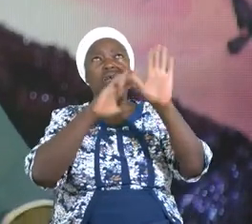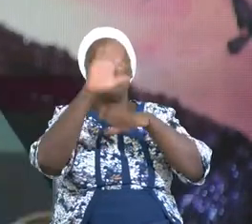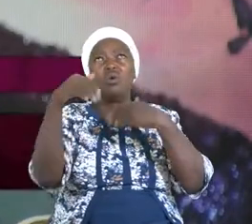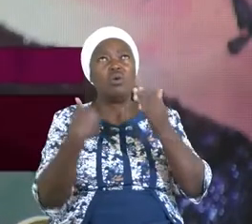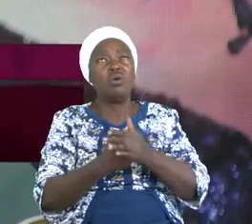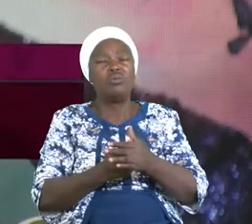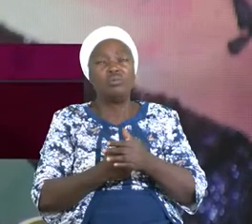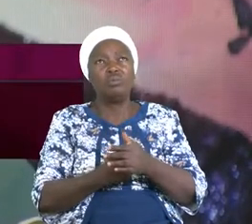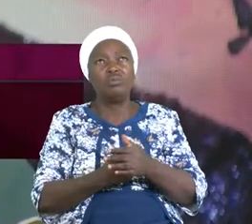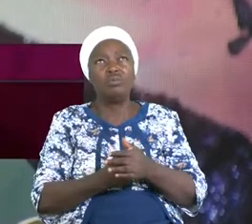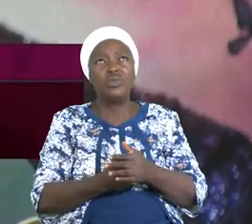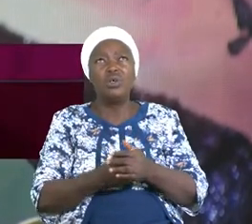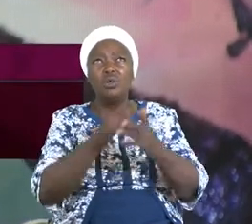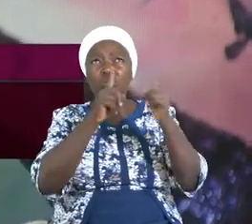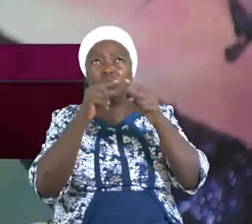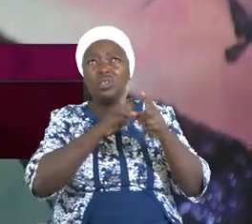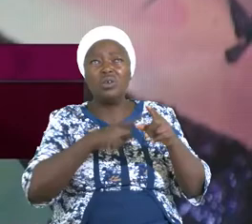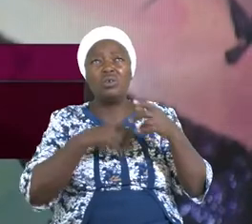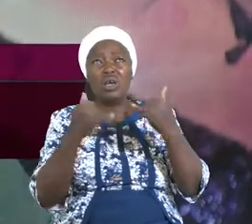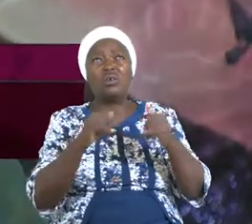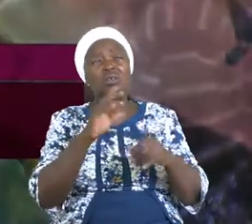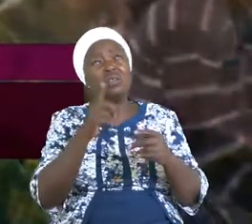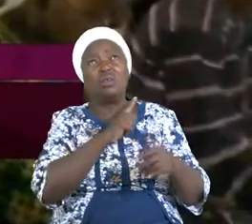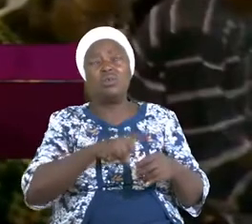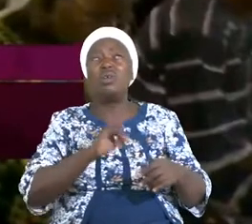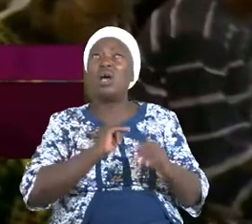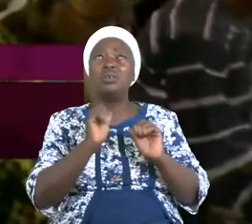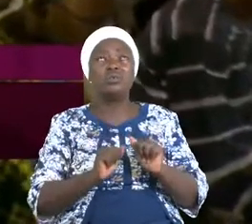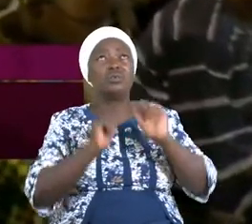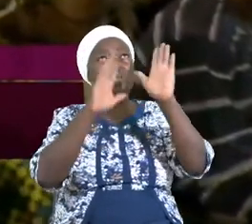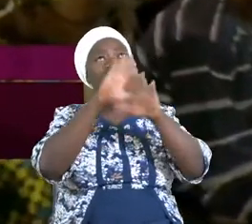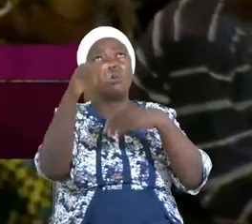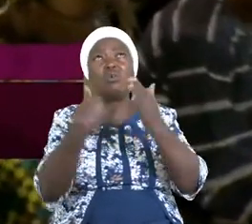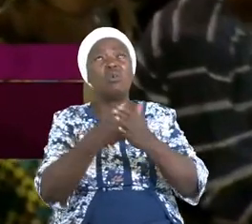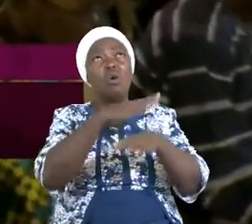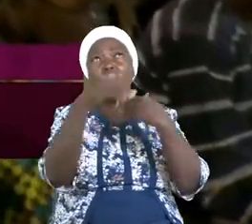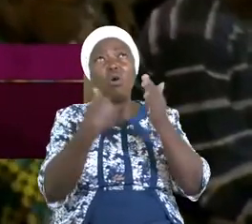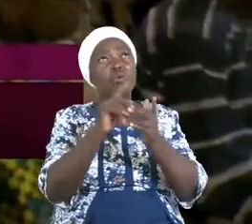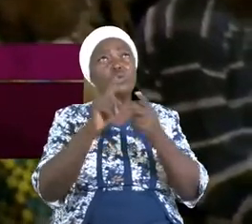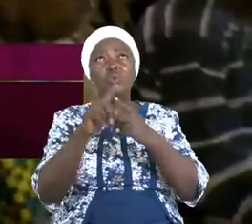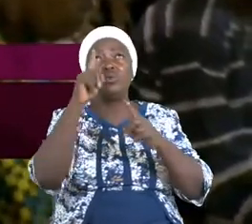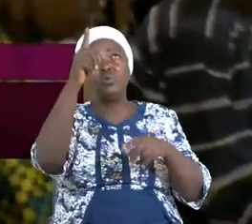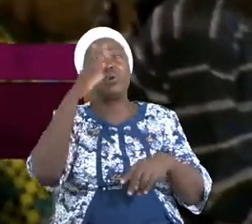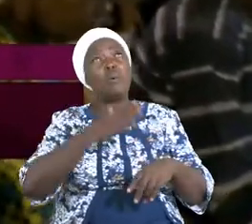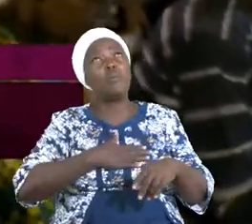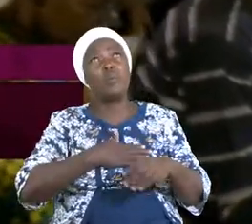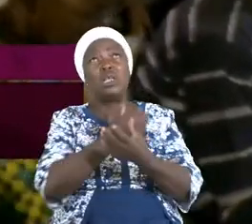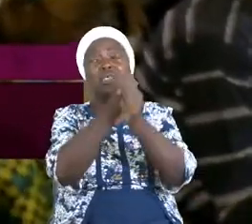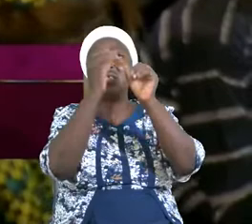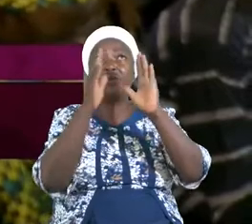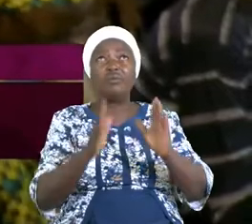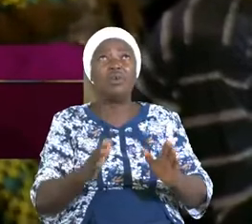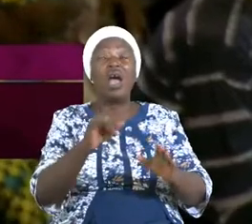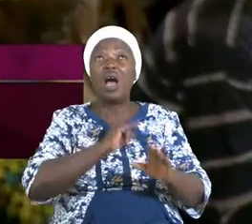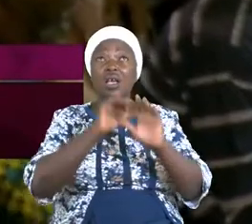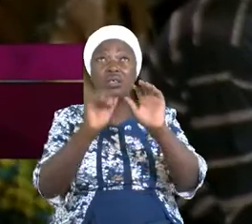the Lord there, I surrender all. All to you, my Savior, I